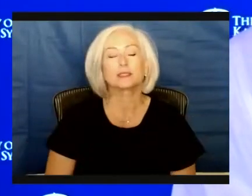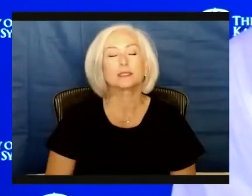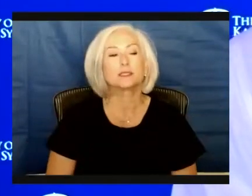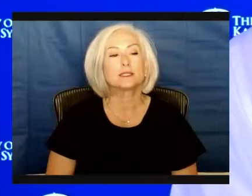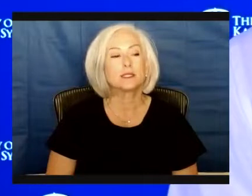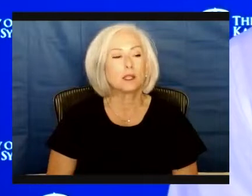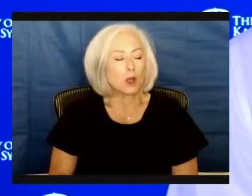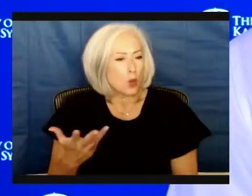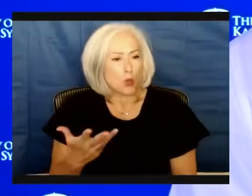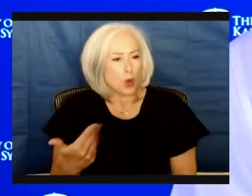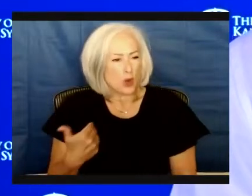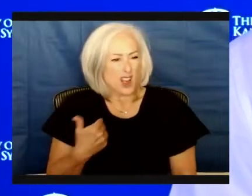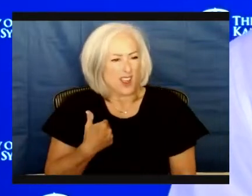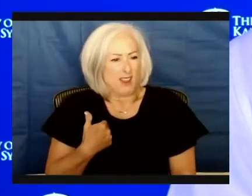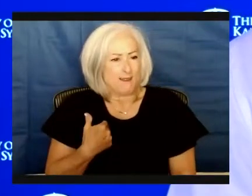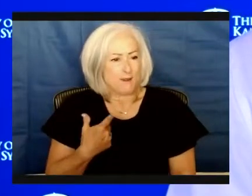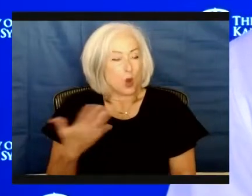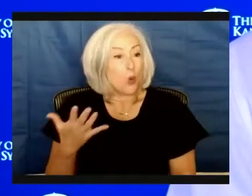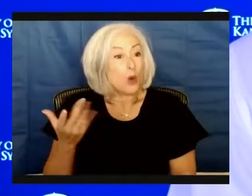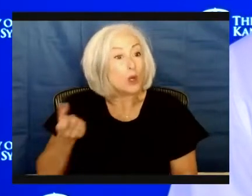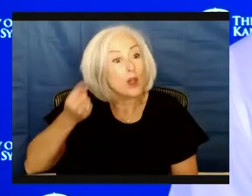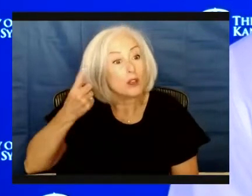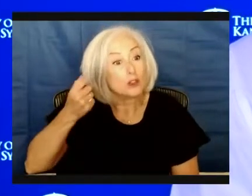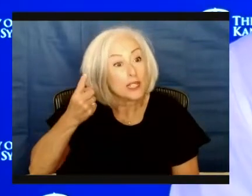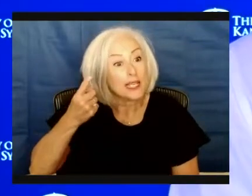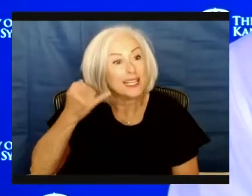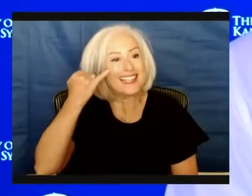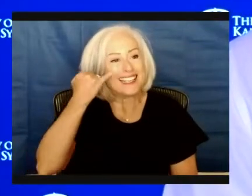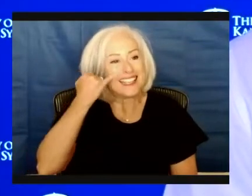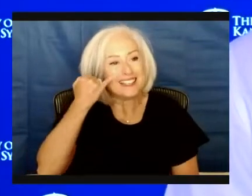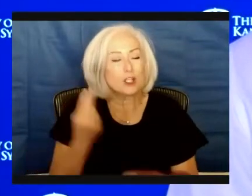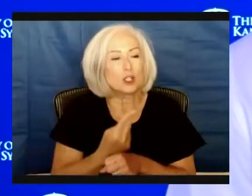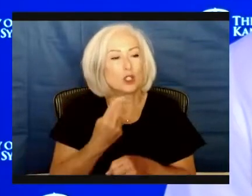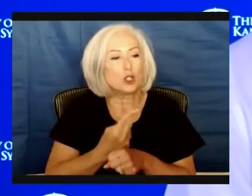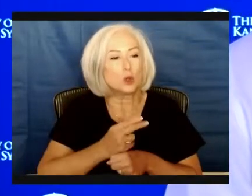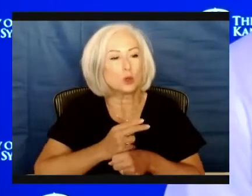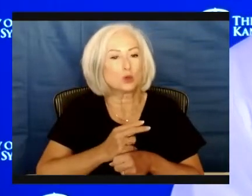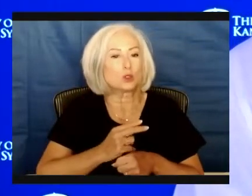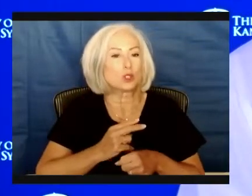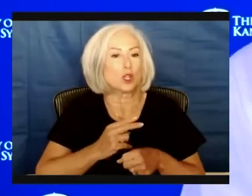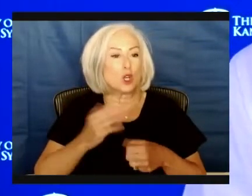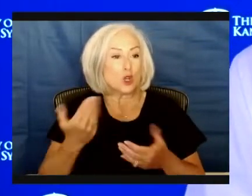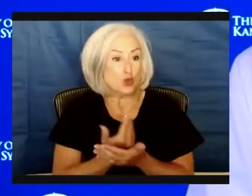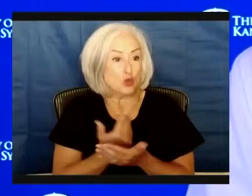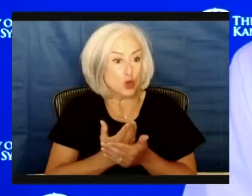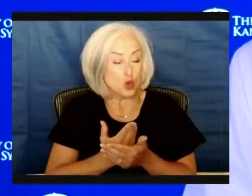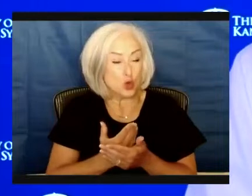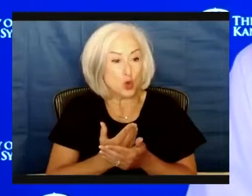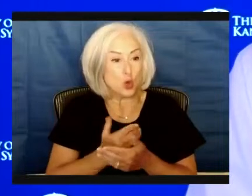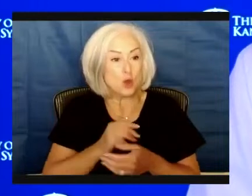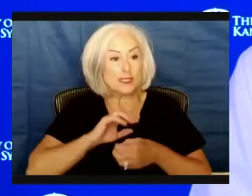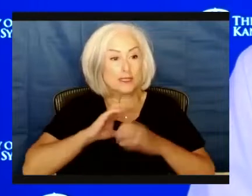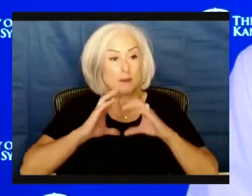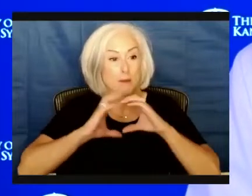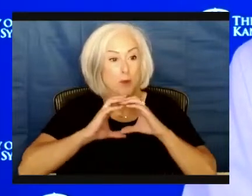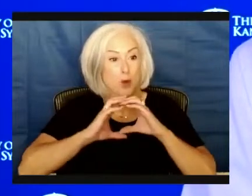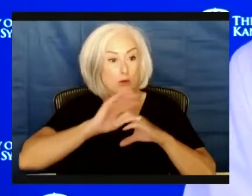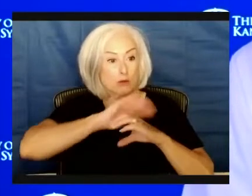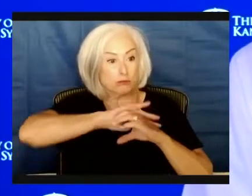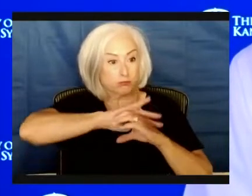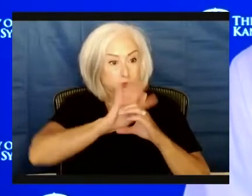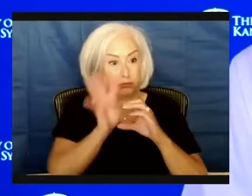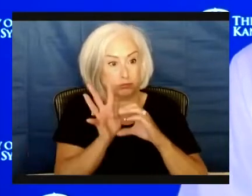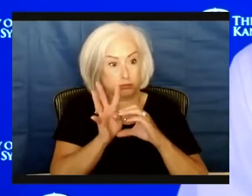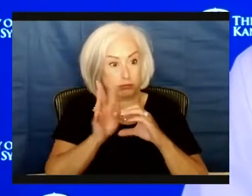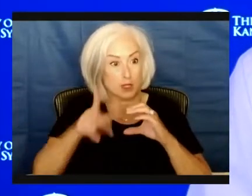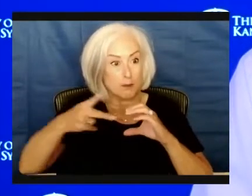what do we understand about if we use a new spike protein, i.e. from Omicron or BA4, BA5, how will that actually add